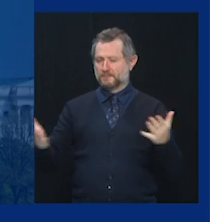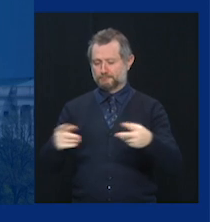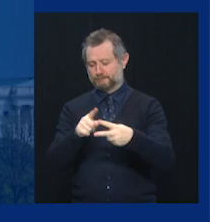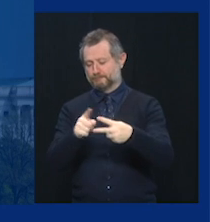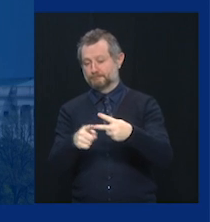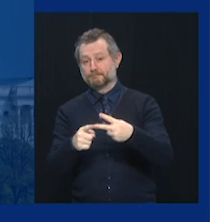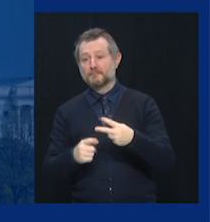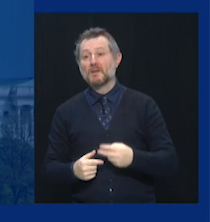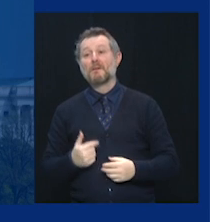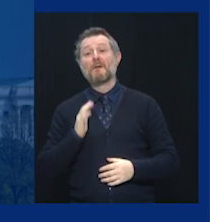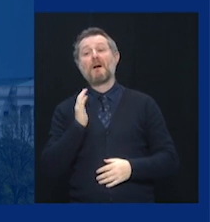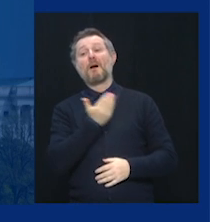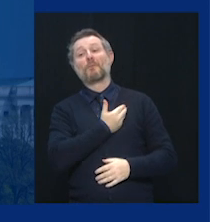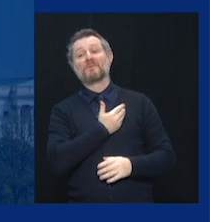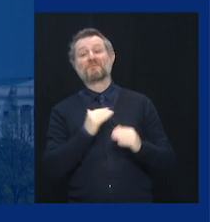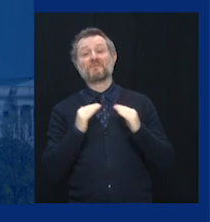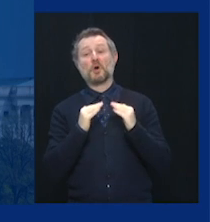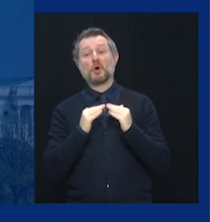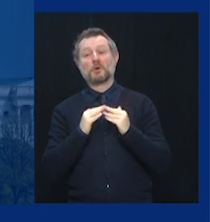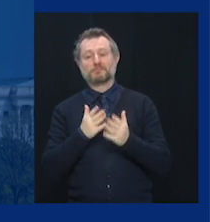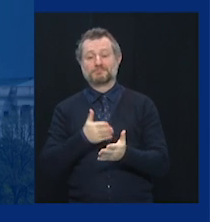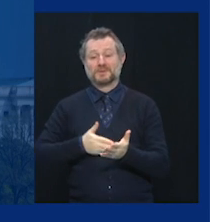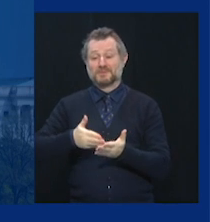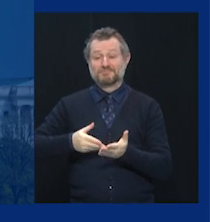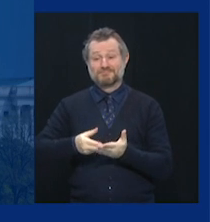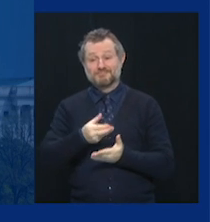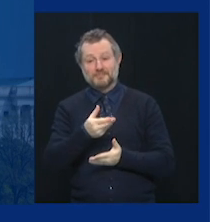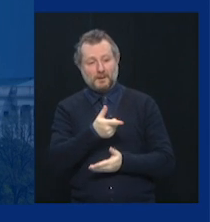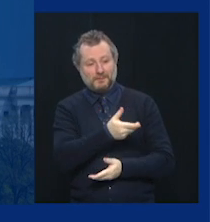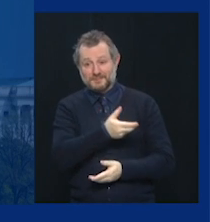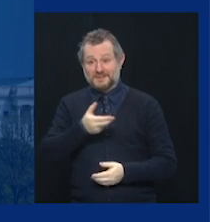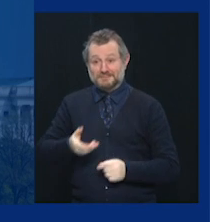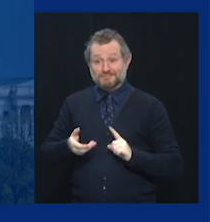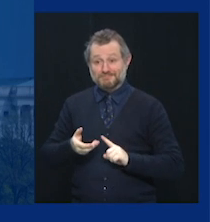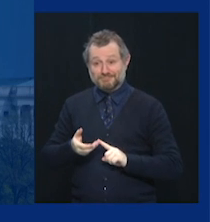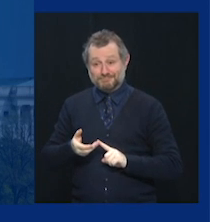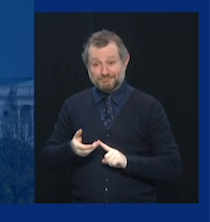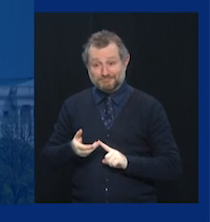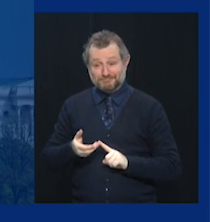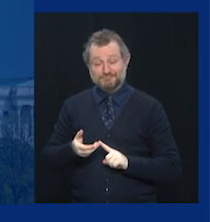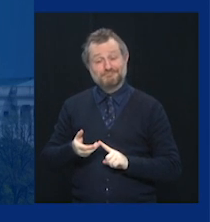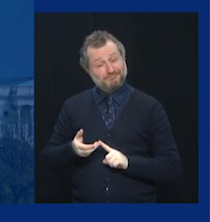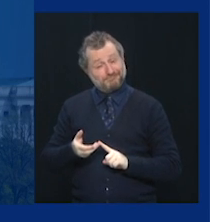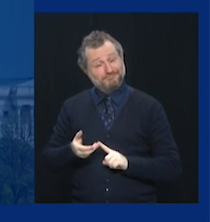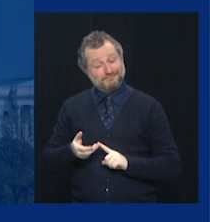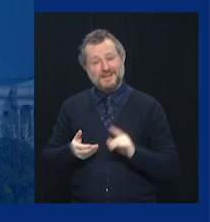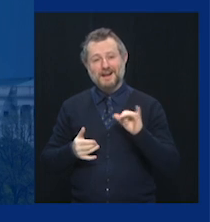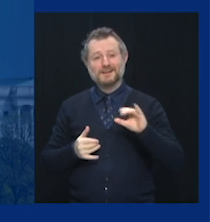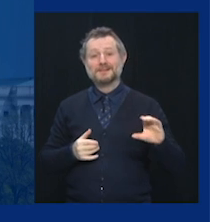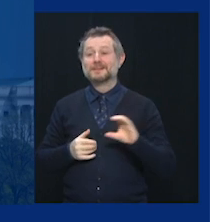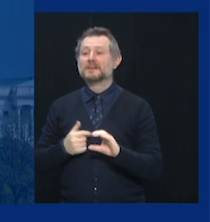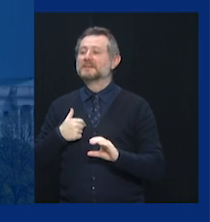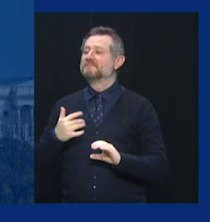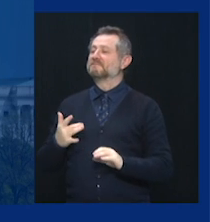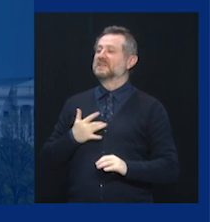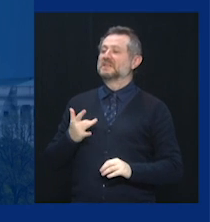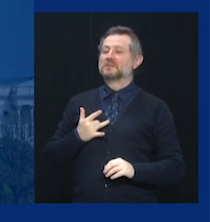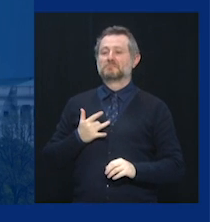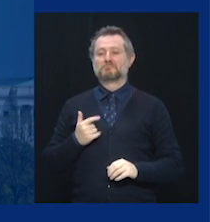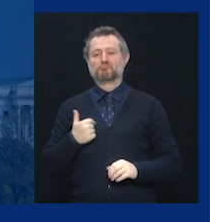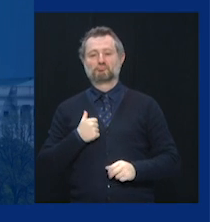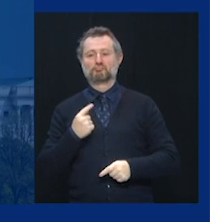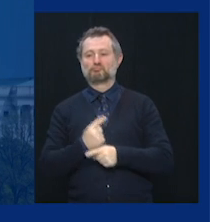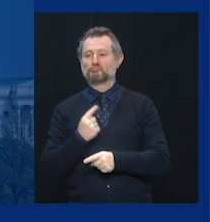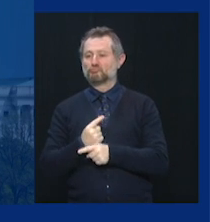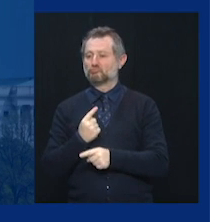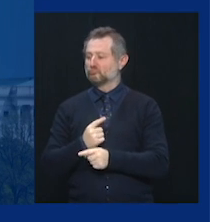fair slice of the $350 billion, which we believe is modestly $15 billion, which we need for